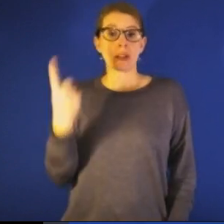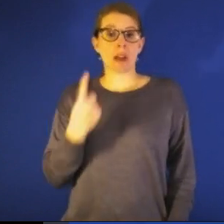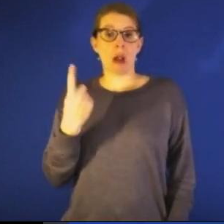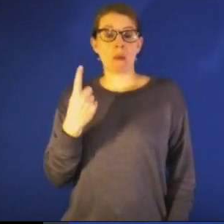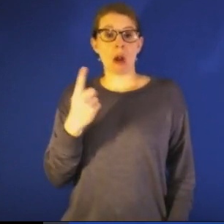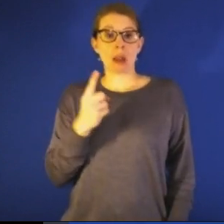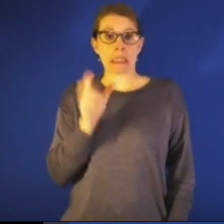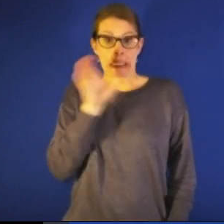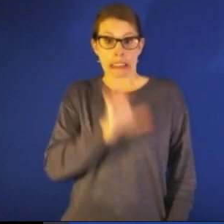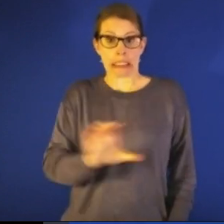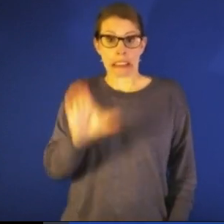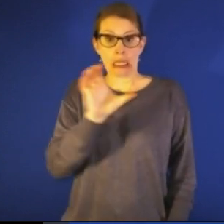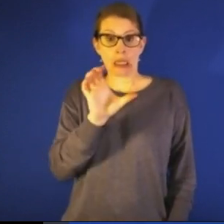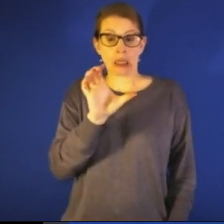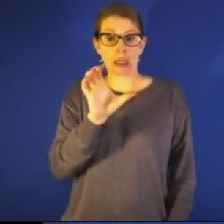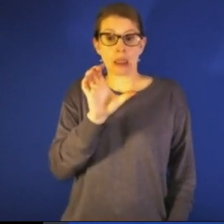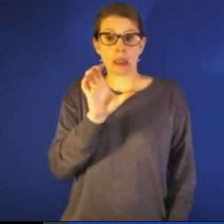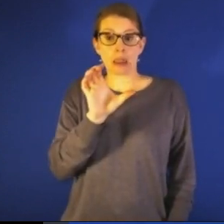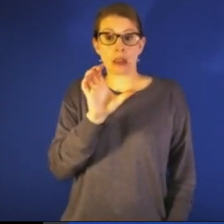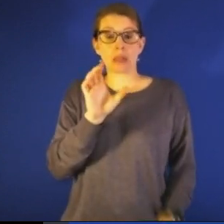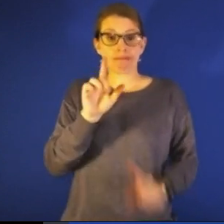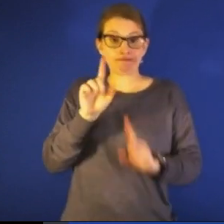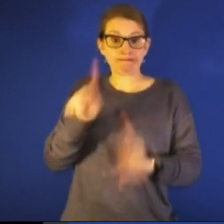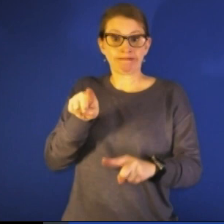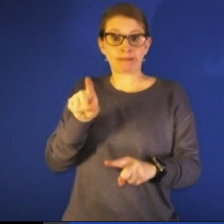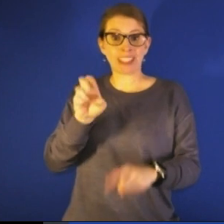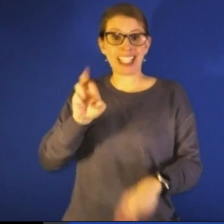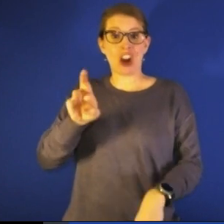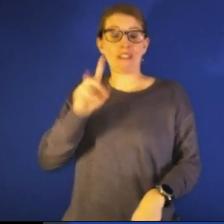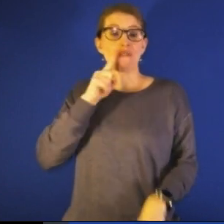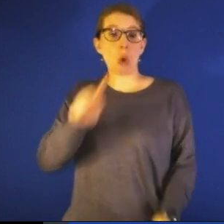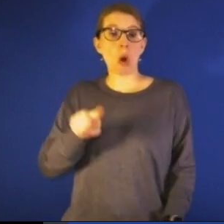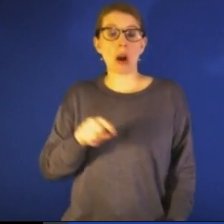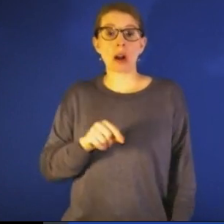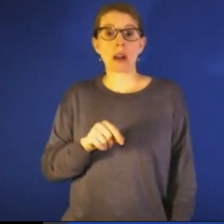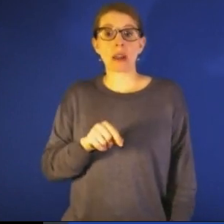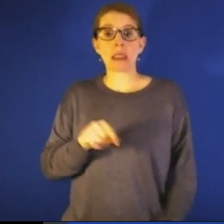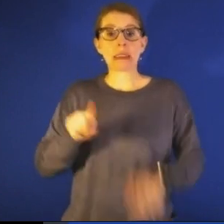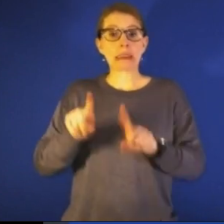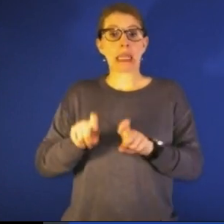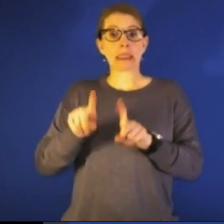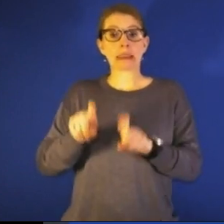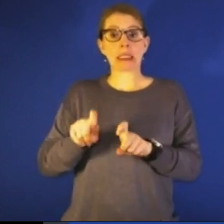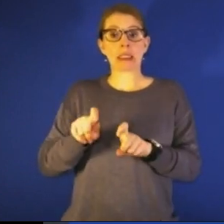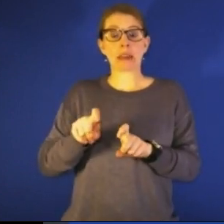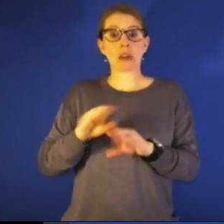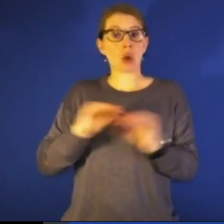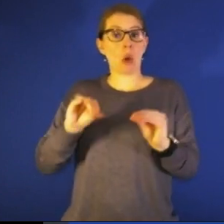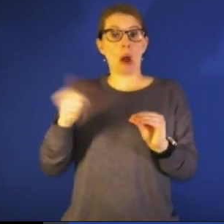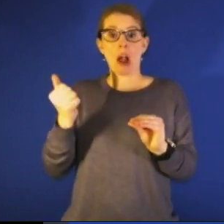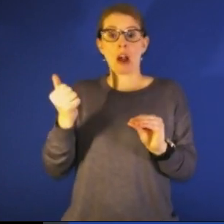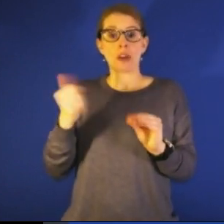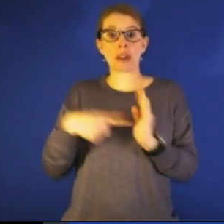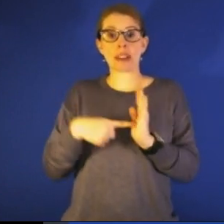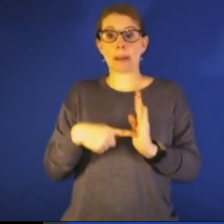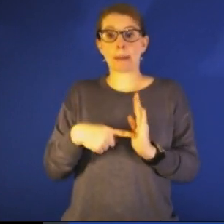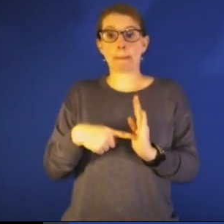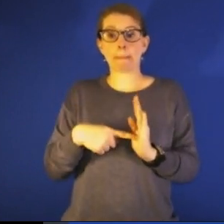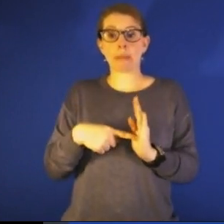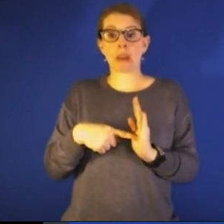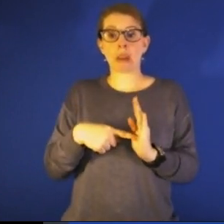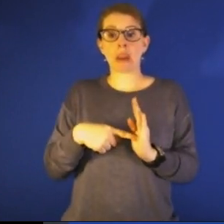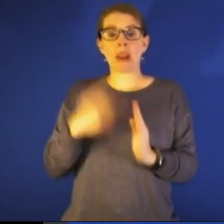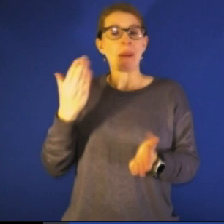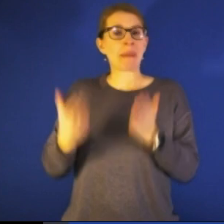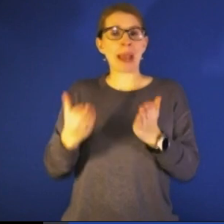seek go to the emergency is for testing and no other symptoms, just to get tested. Maybe the emergency room